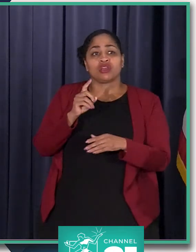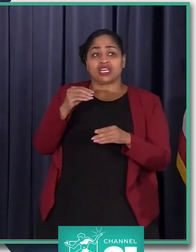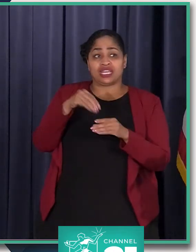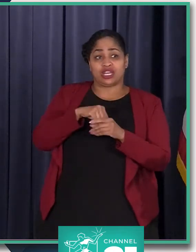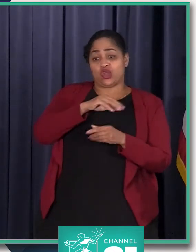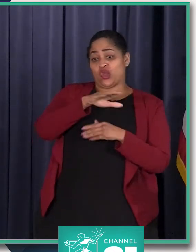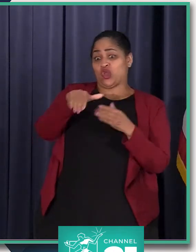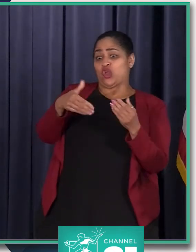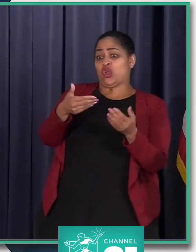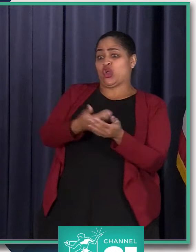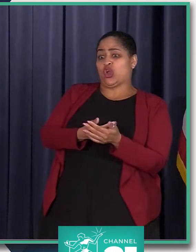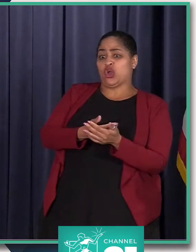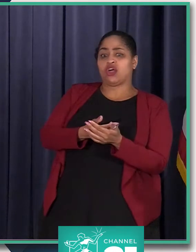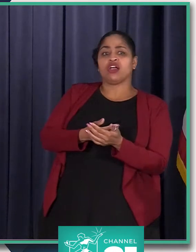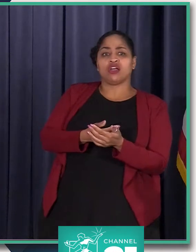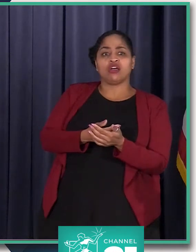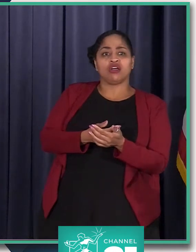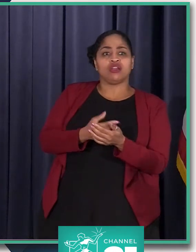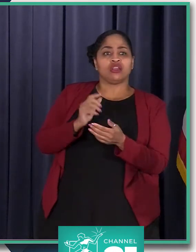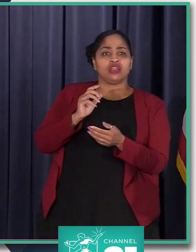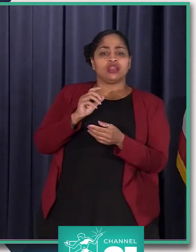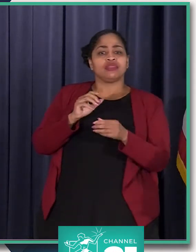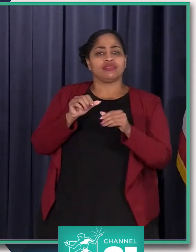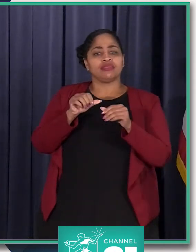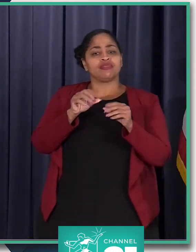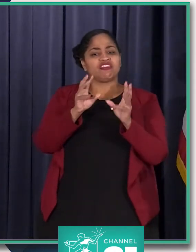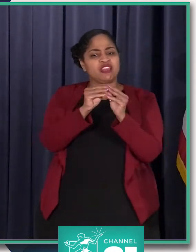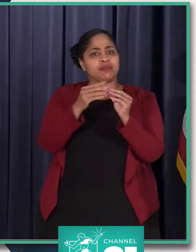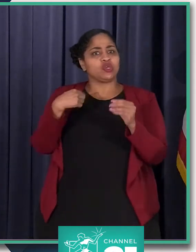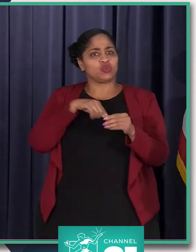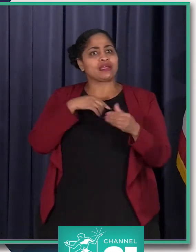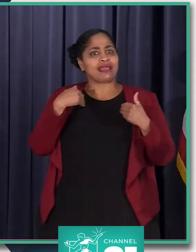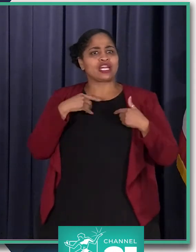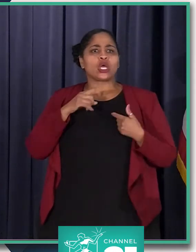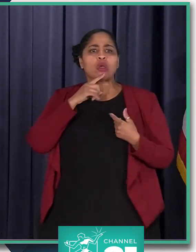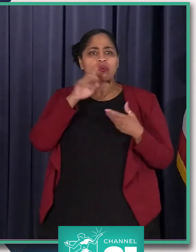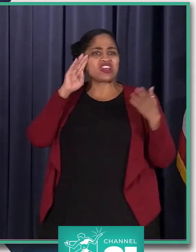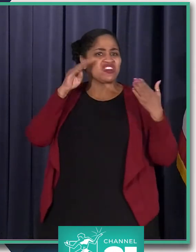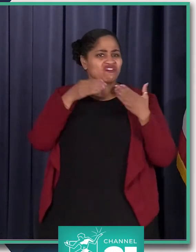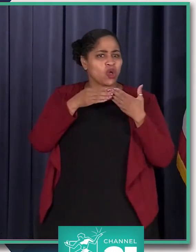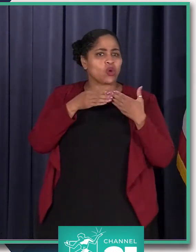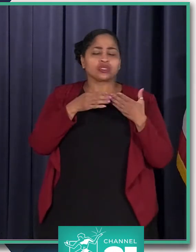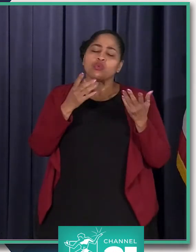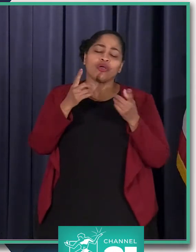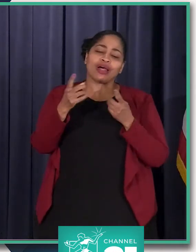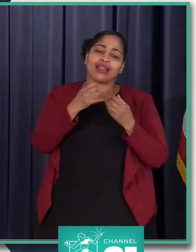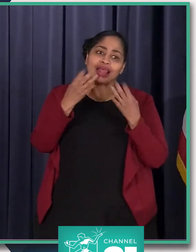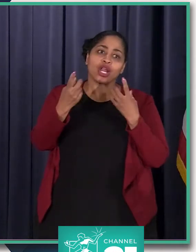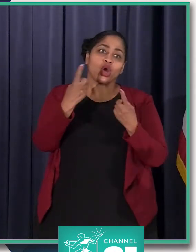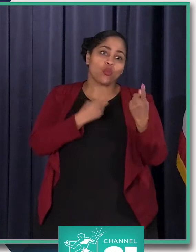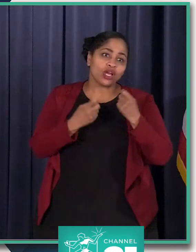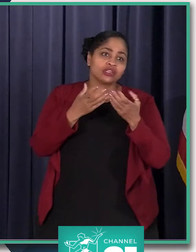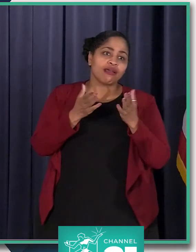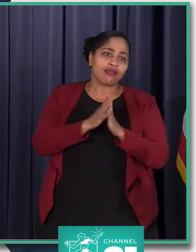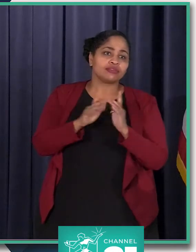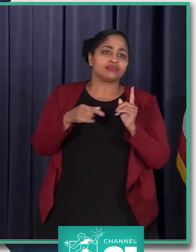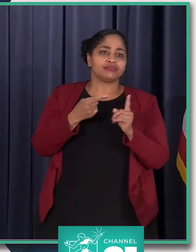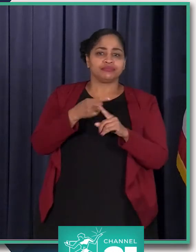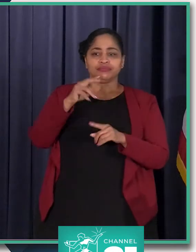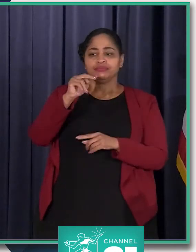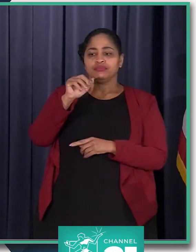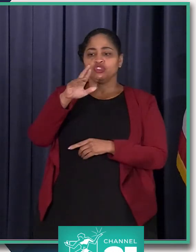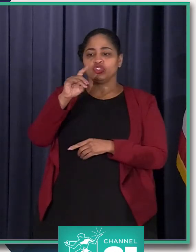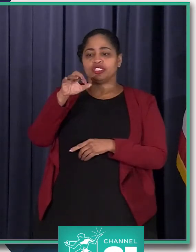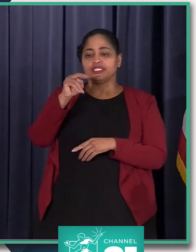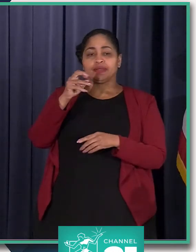the neighborhood meetings we had, there was a real focus and a lot of questions asked about the Narden